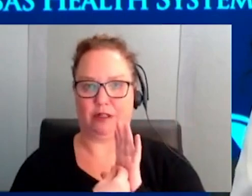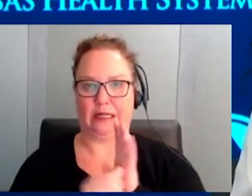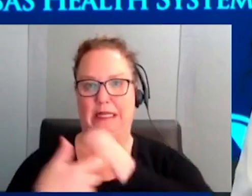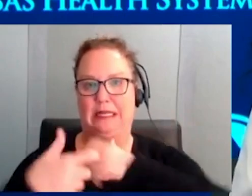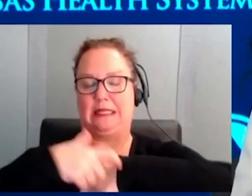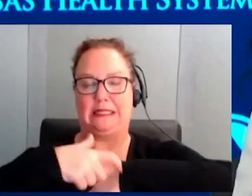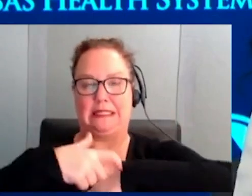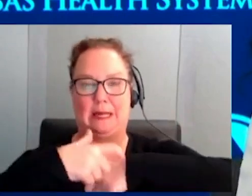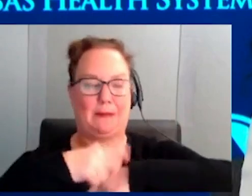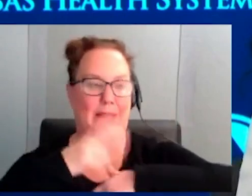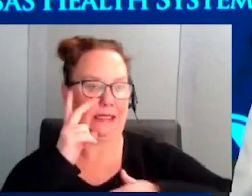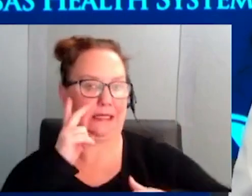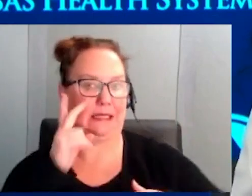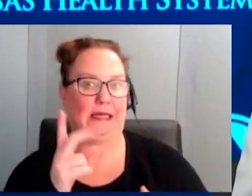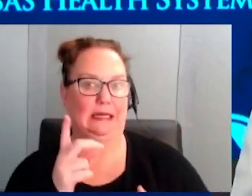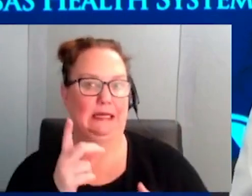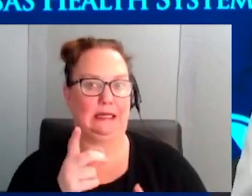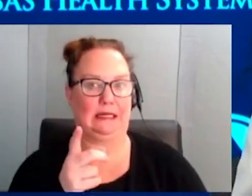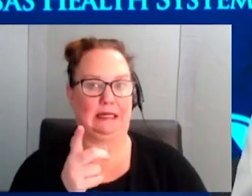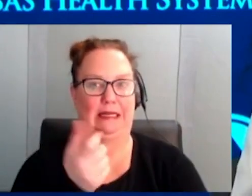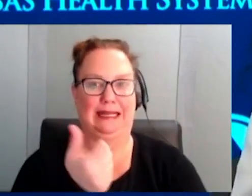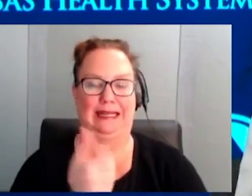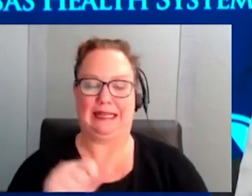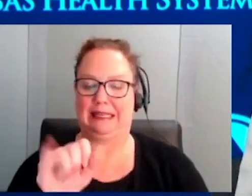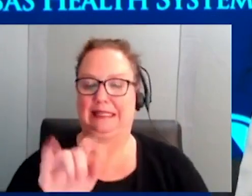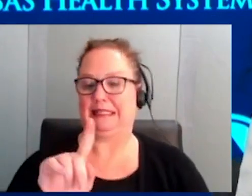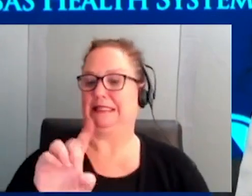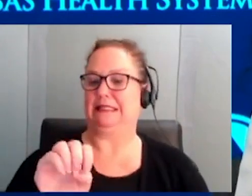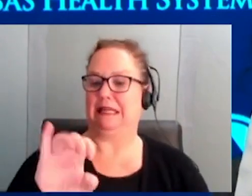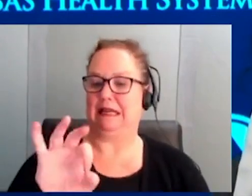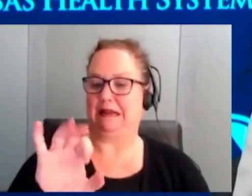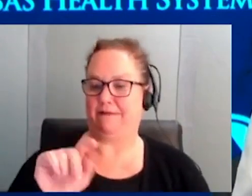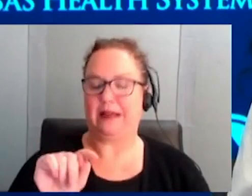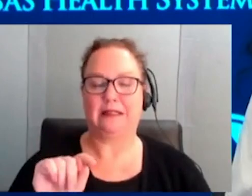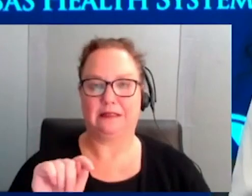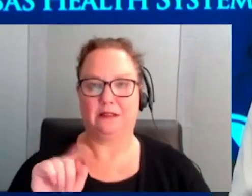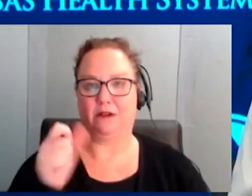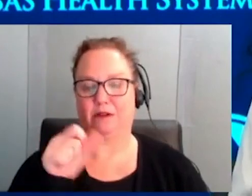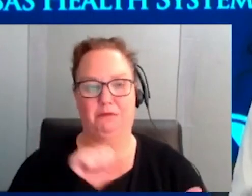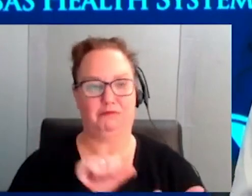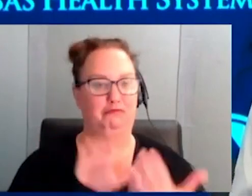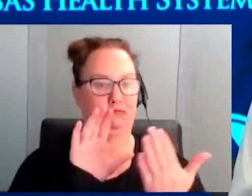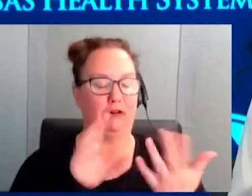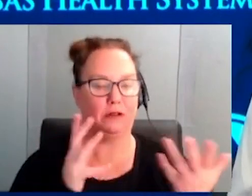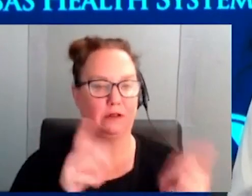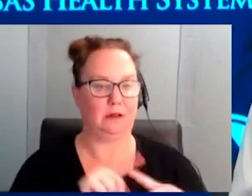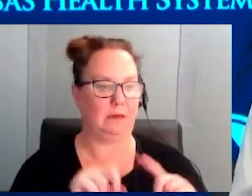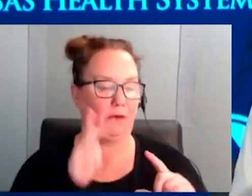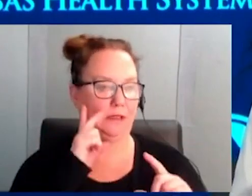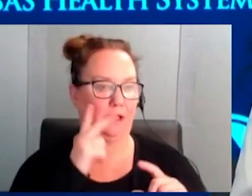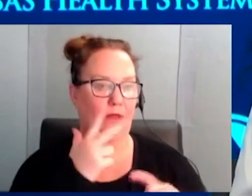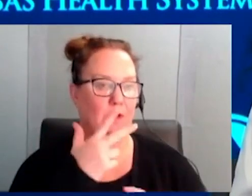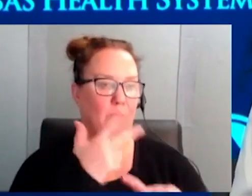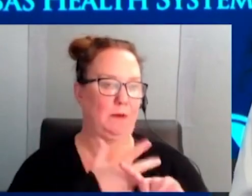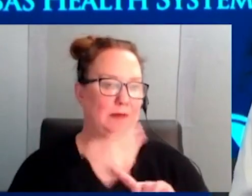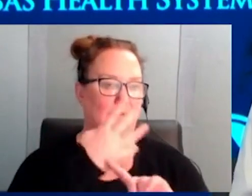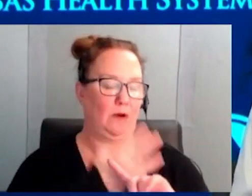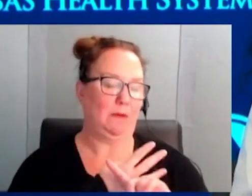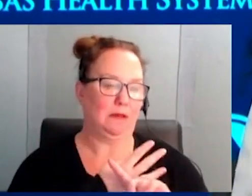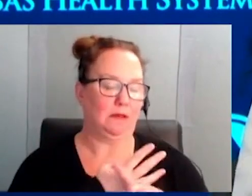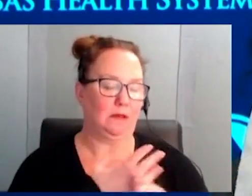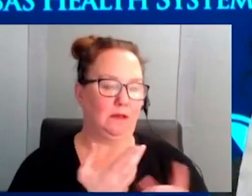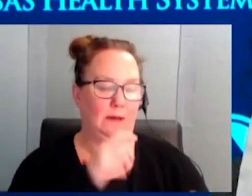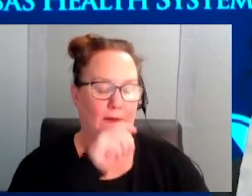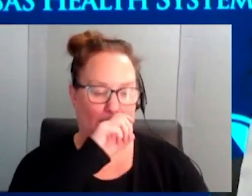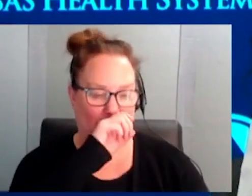to see them if they had a side effect or if there was something that I needed to address. But we would see them every 3 to 4 months, and we would see them